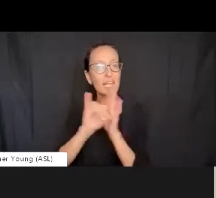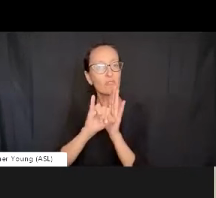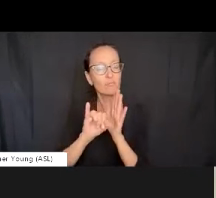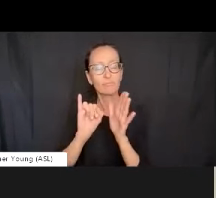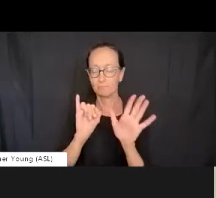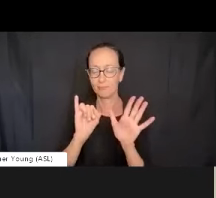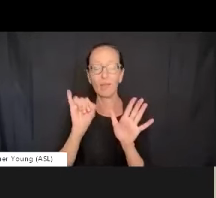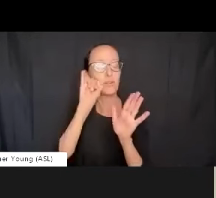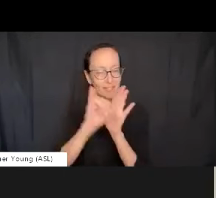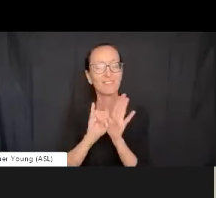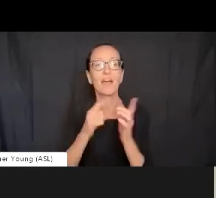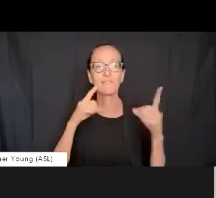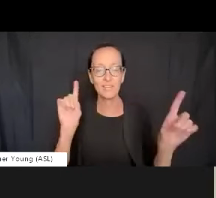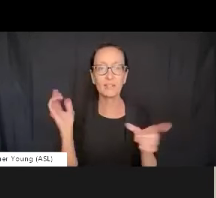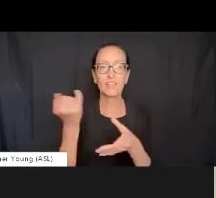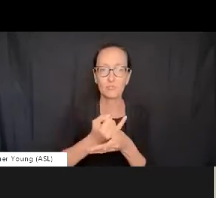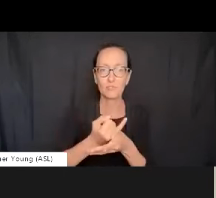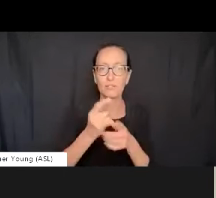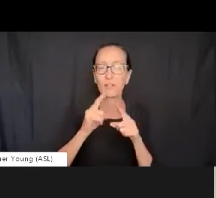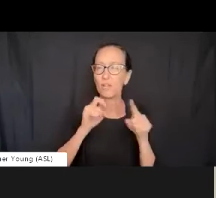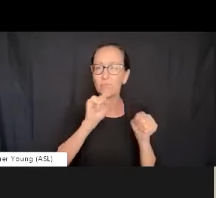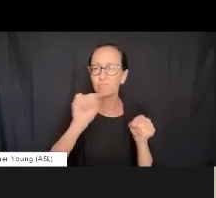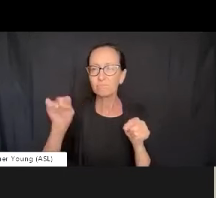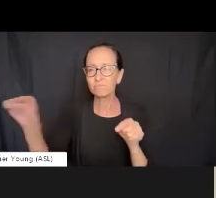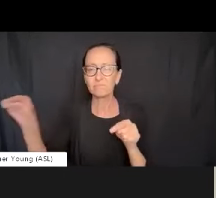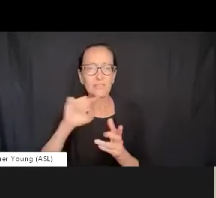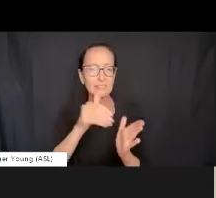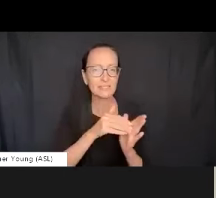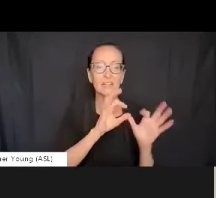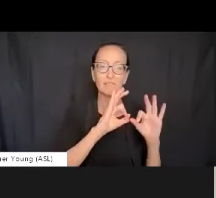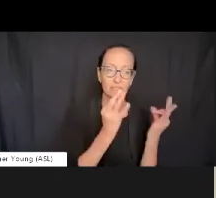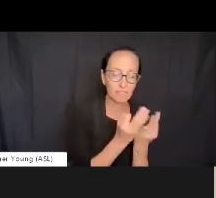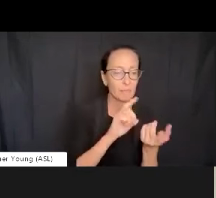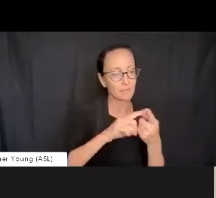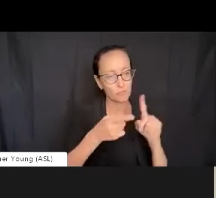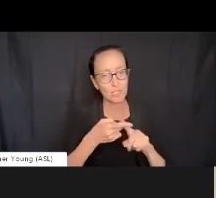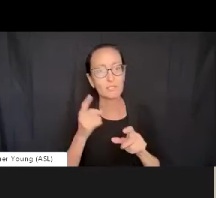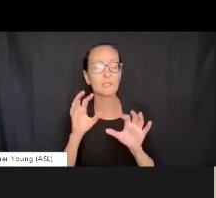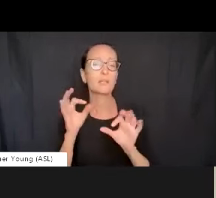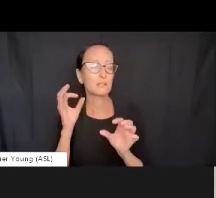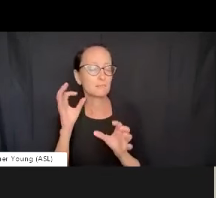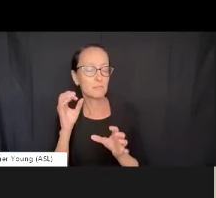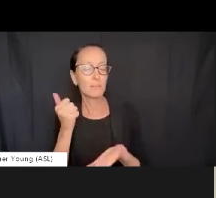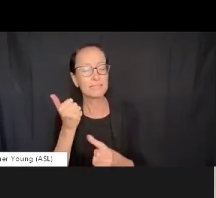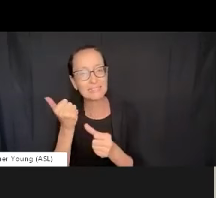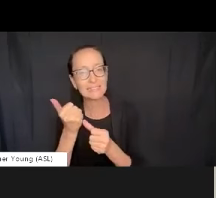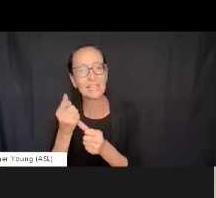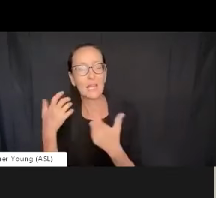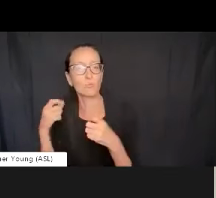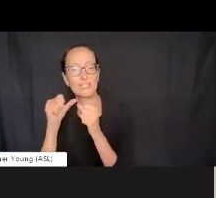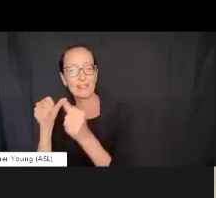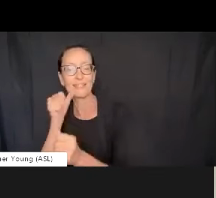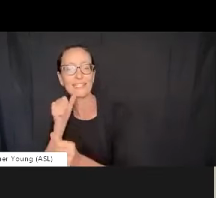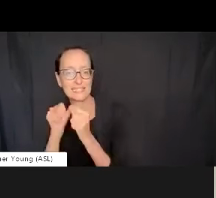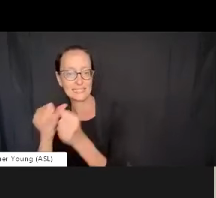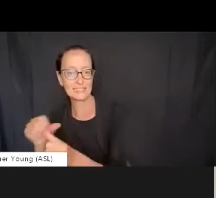by practitioners at the different centers, the Friends and Relatives Center, Family Assistance Center, and Resiliency Center, as well as resources